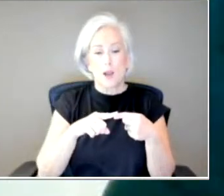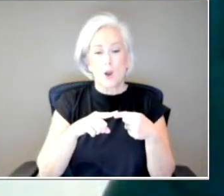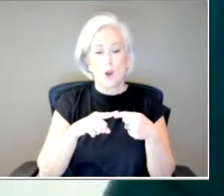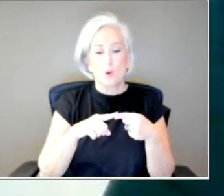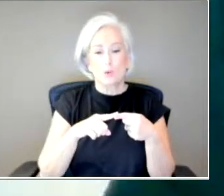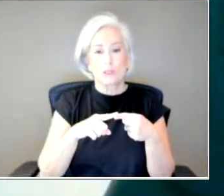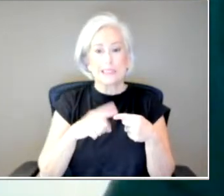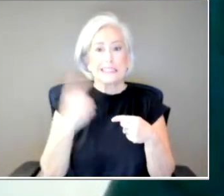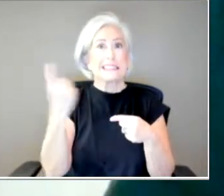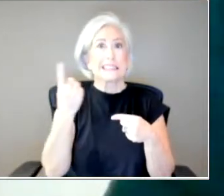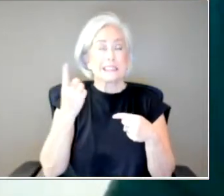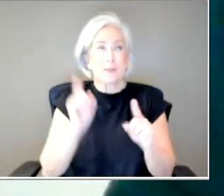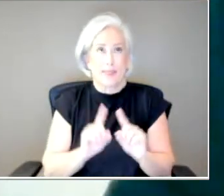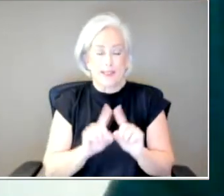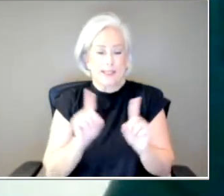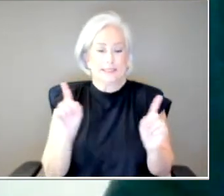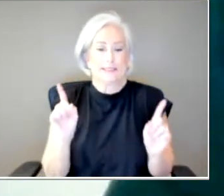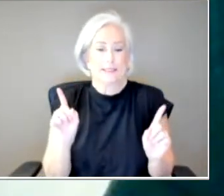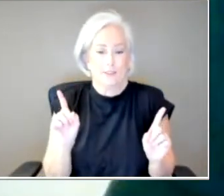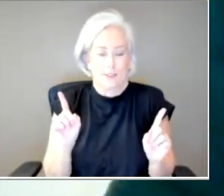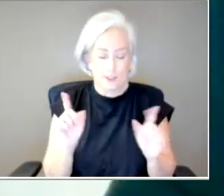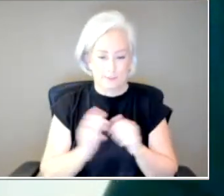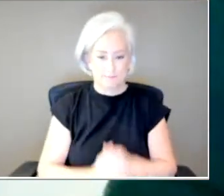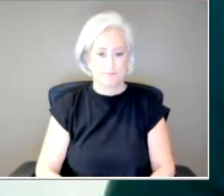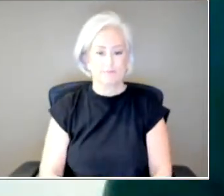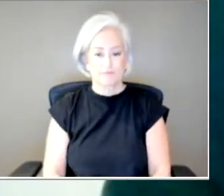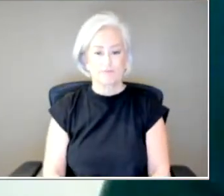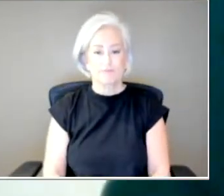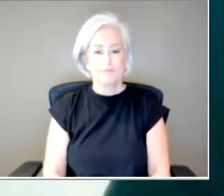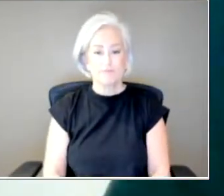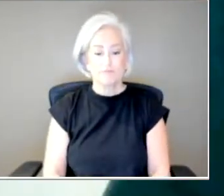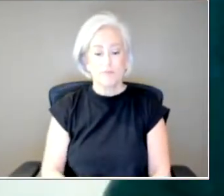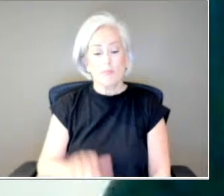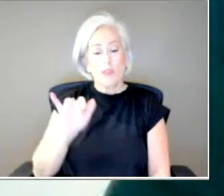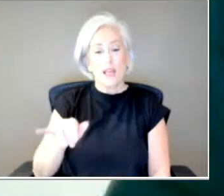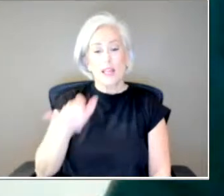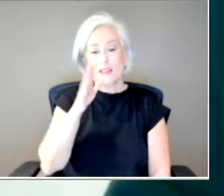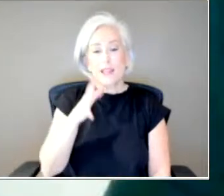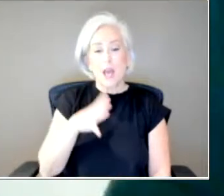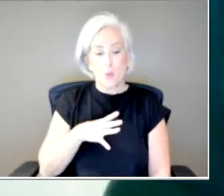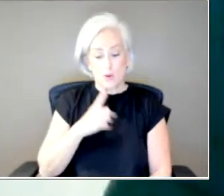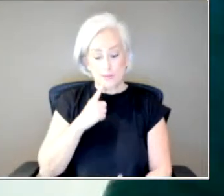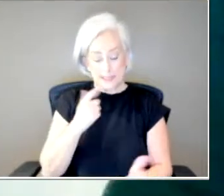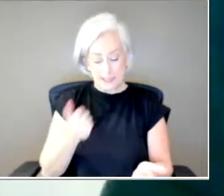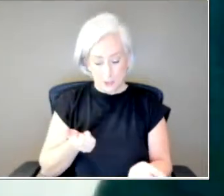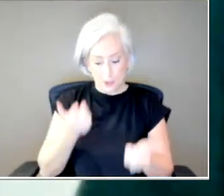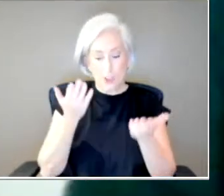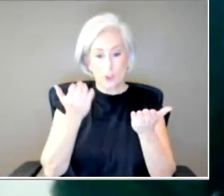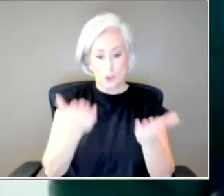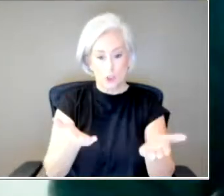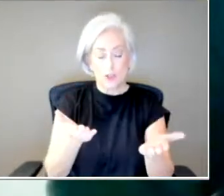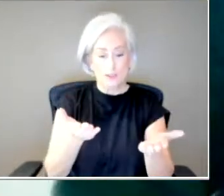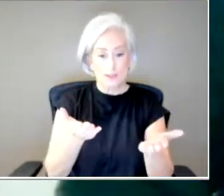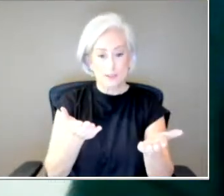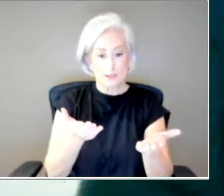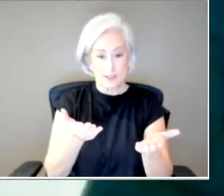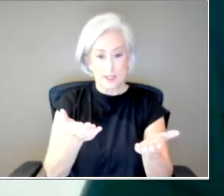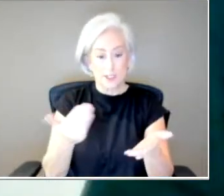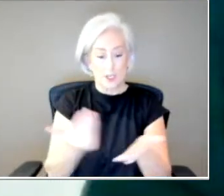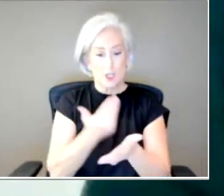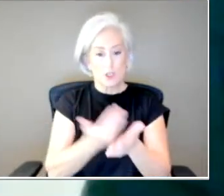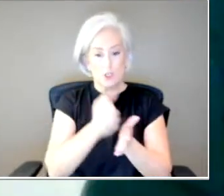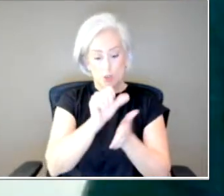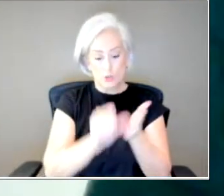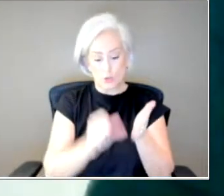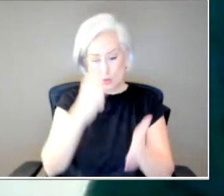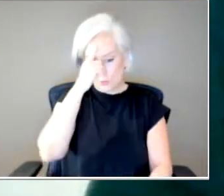something different, and she had suggested this new surgery to me, and